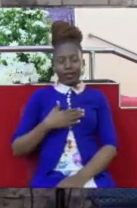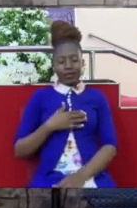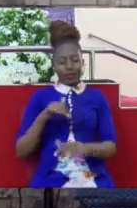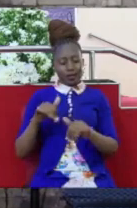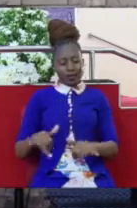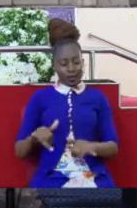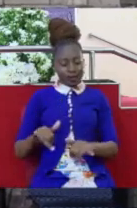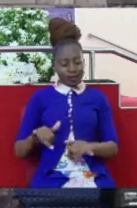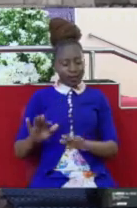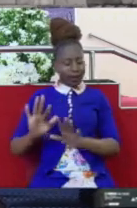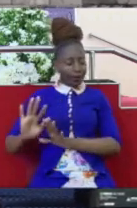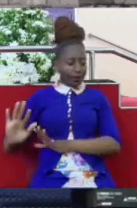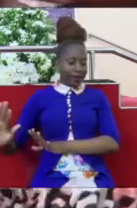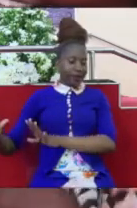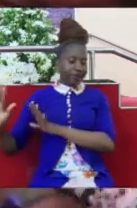wajane.